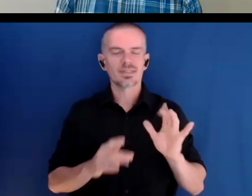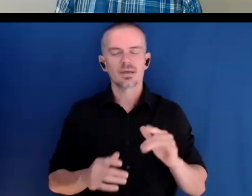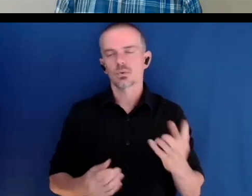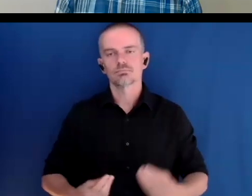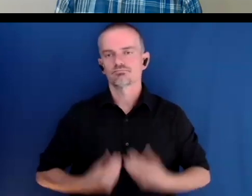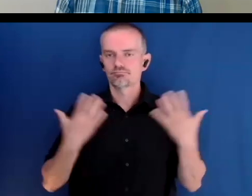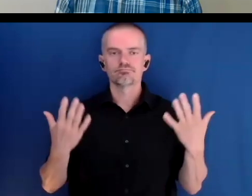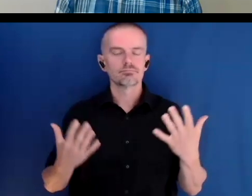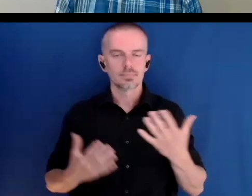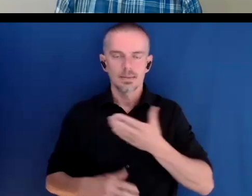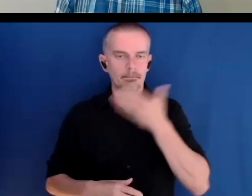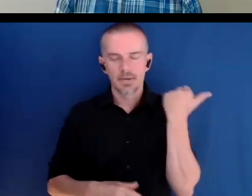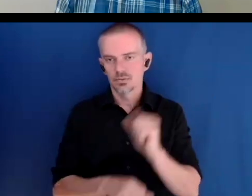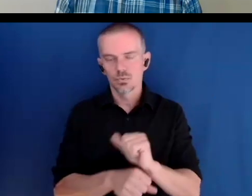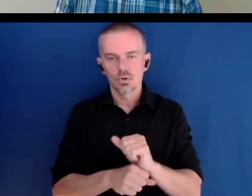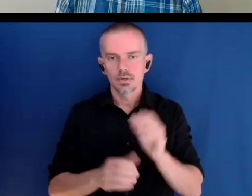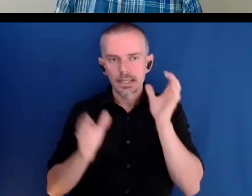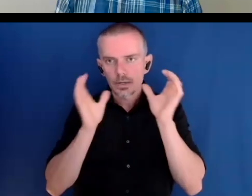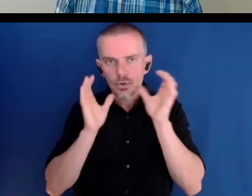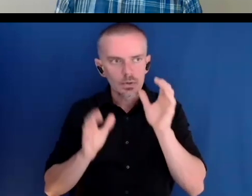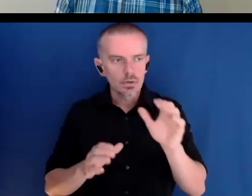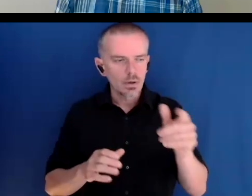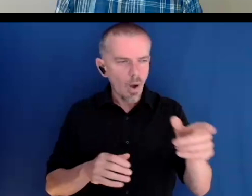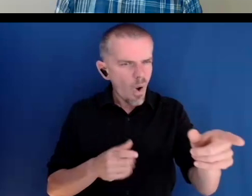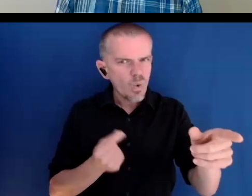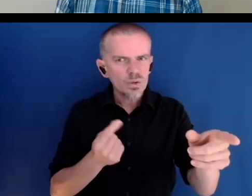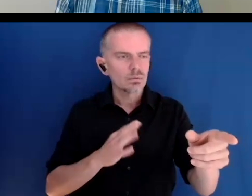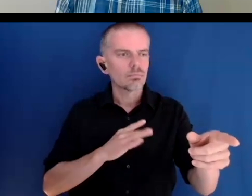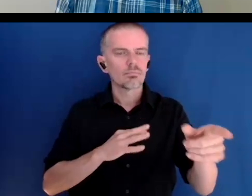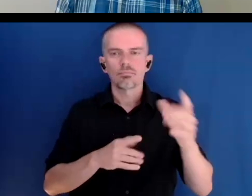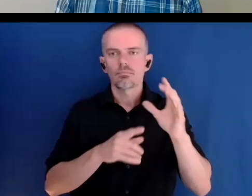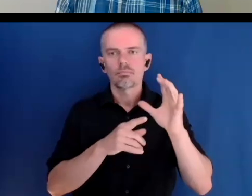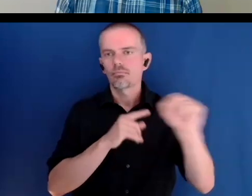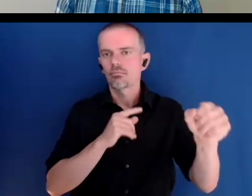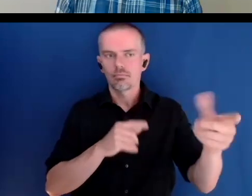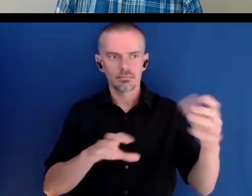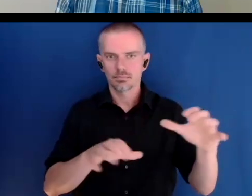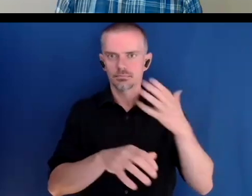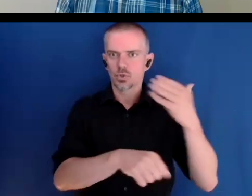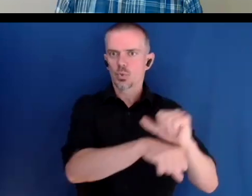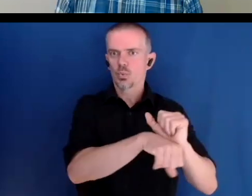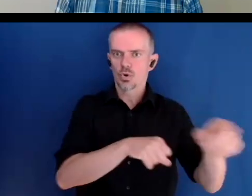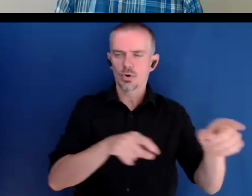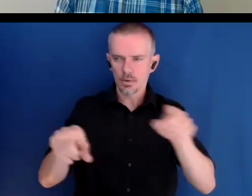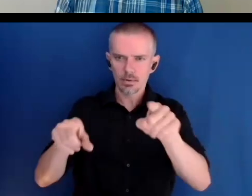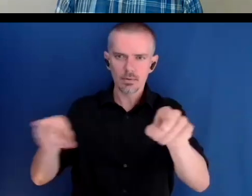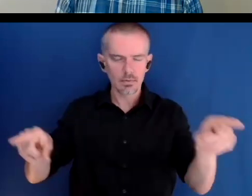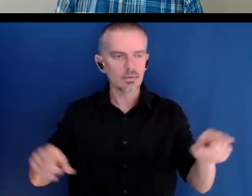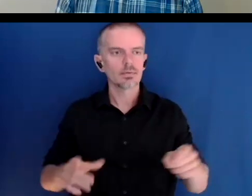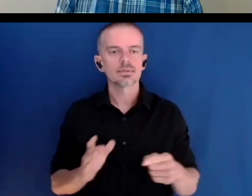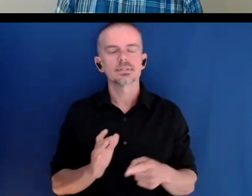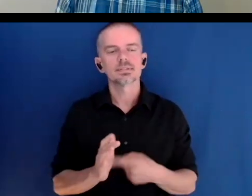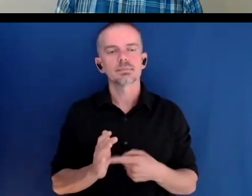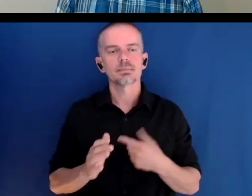I could do is, hearing from other groups about what they were able to get done. And then sometimes pushing the